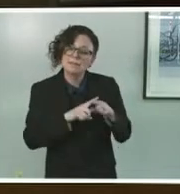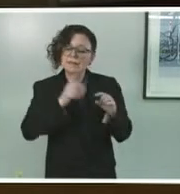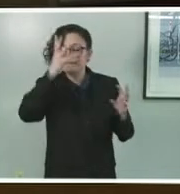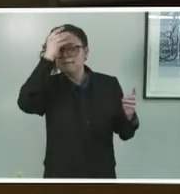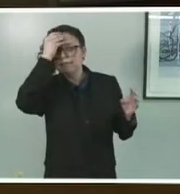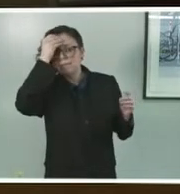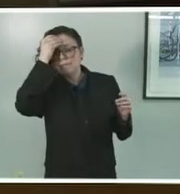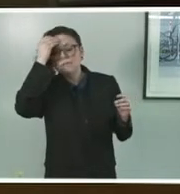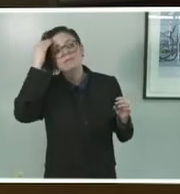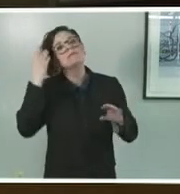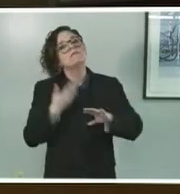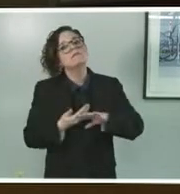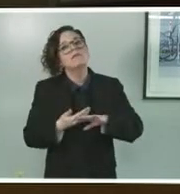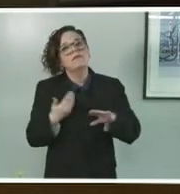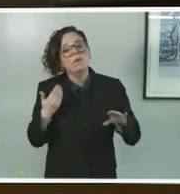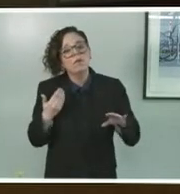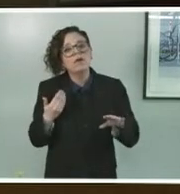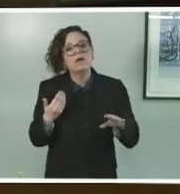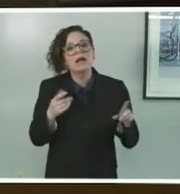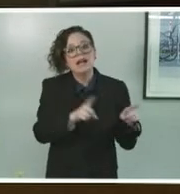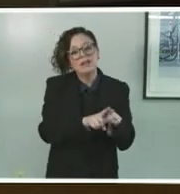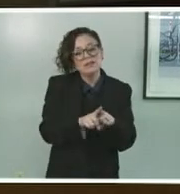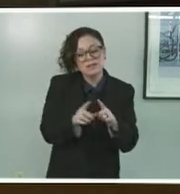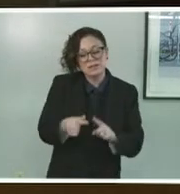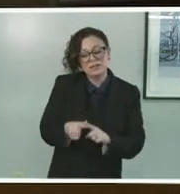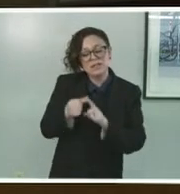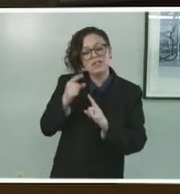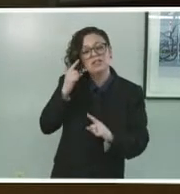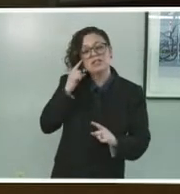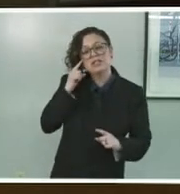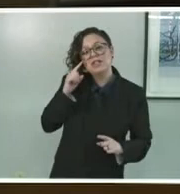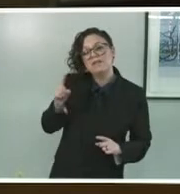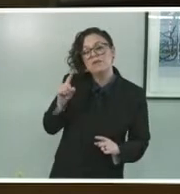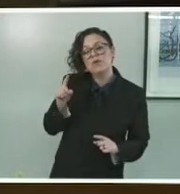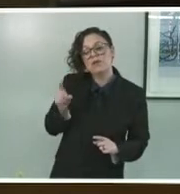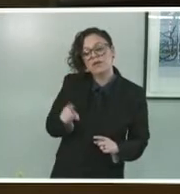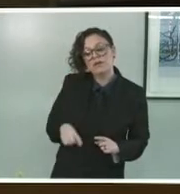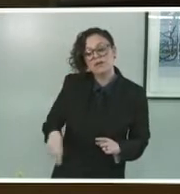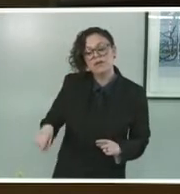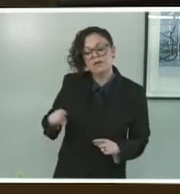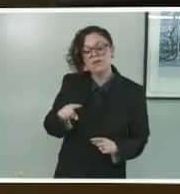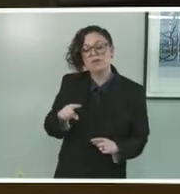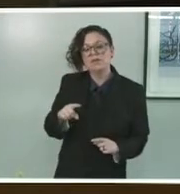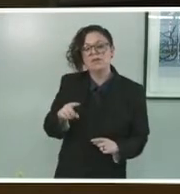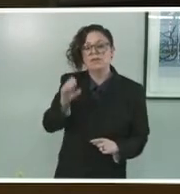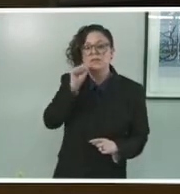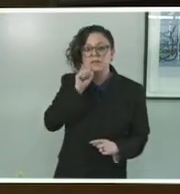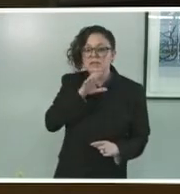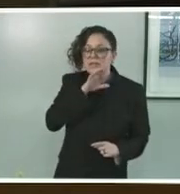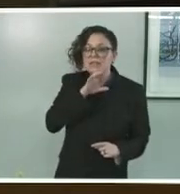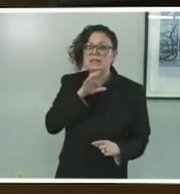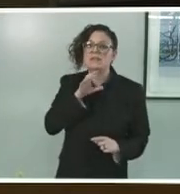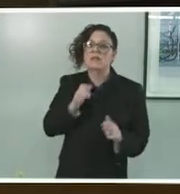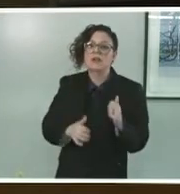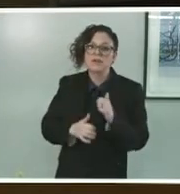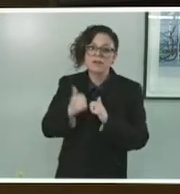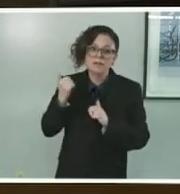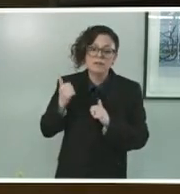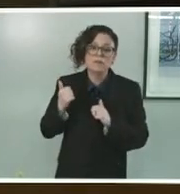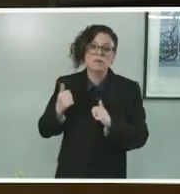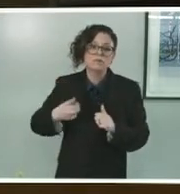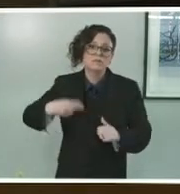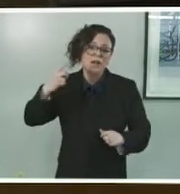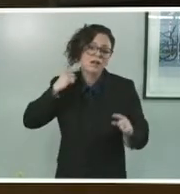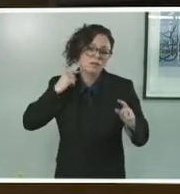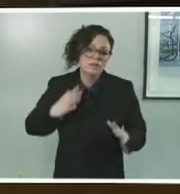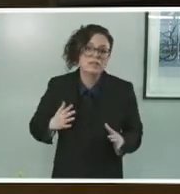And especially with our elderly and the folks that may be most vulnerable. But by all means, short answer